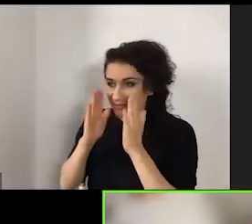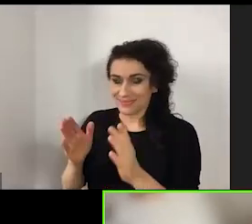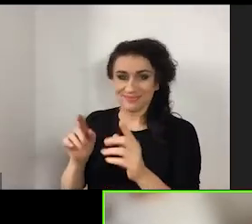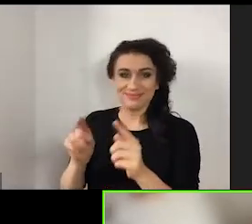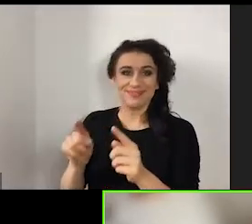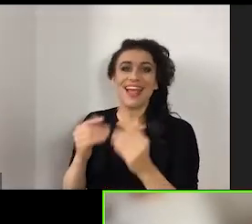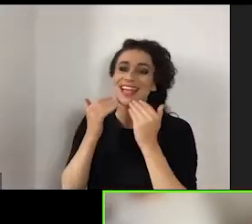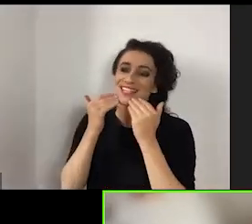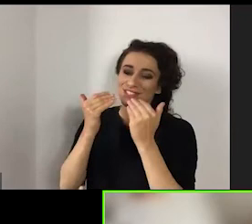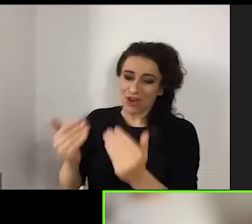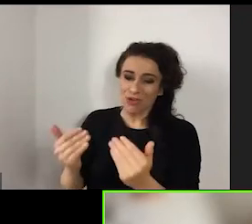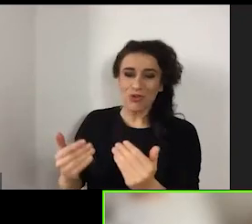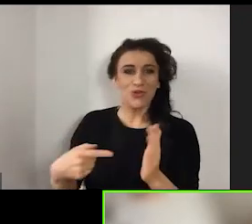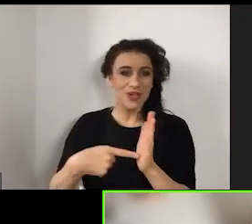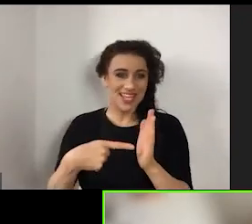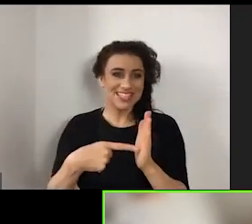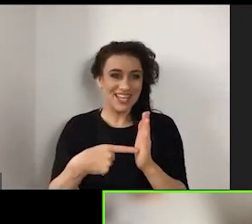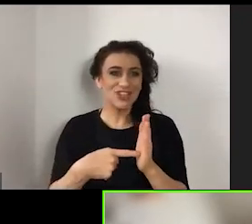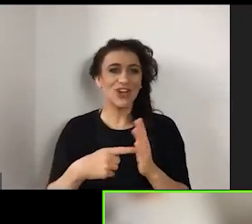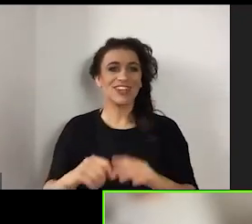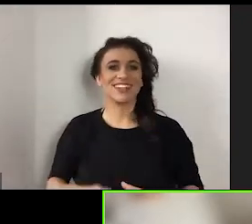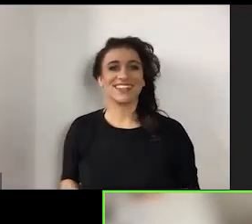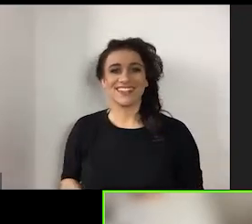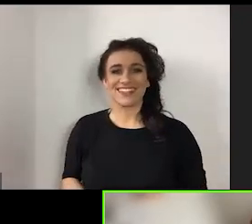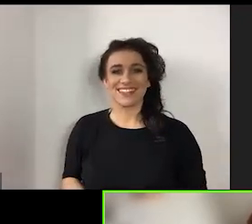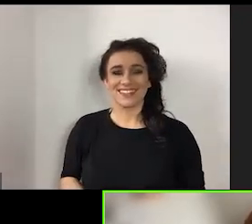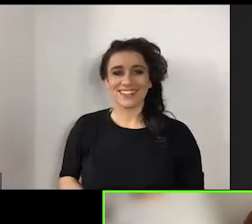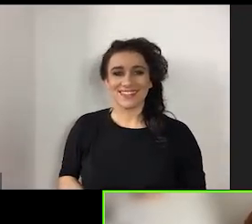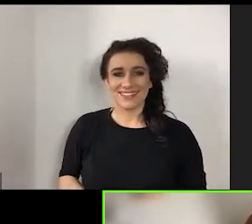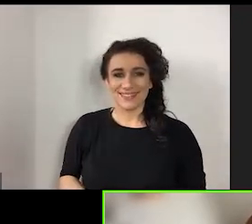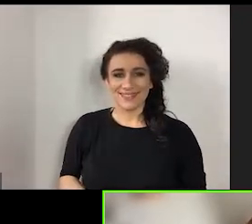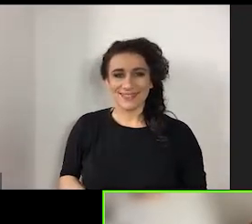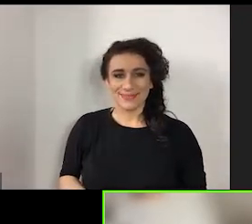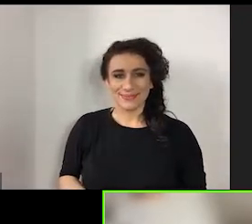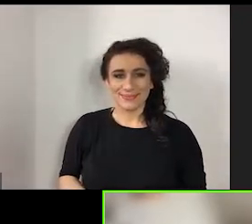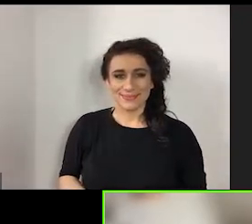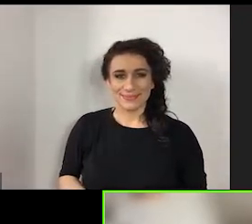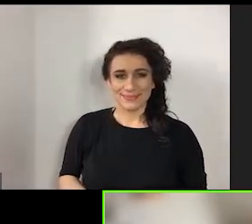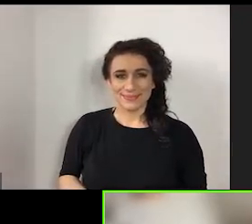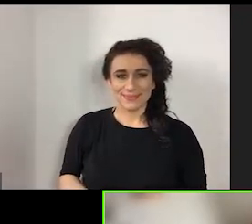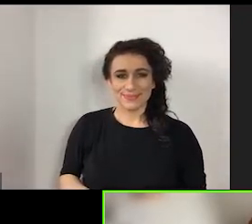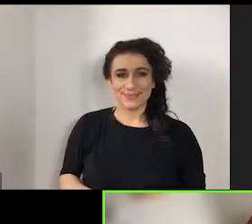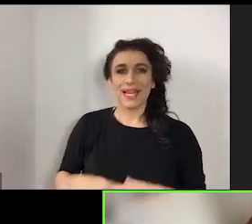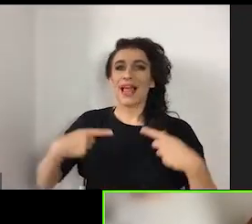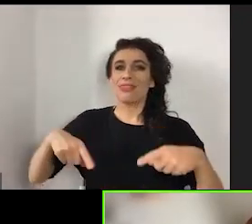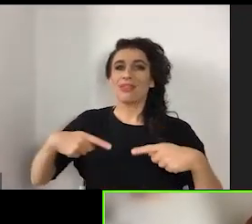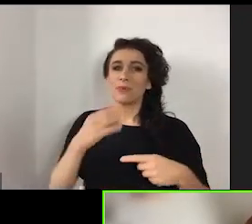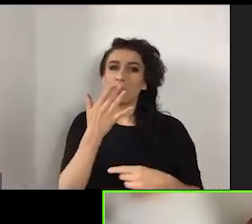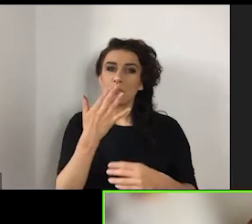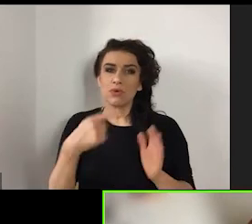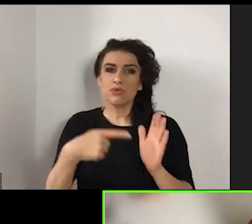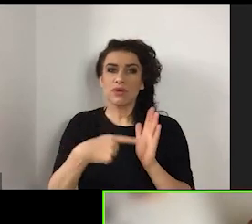about before, and this goes to this, the spreading the methodology, talking about these 5